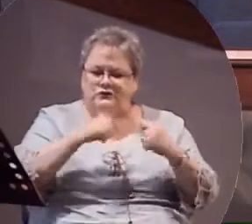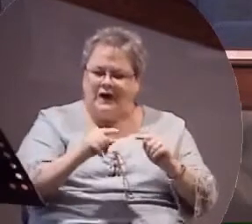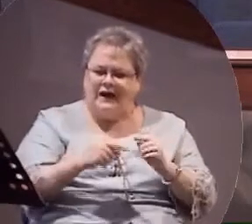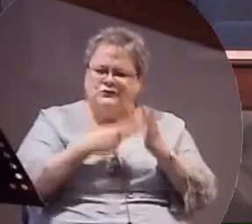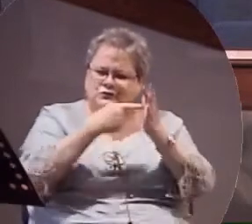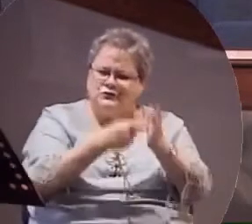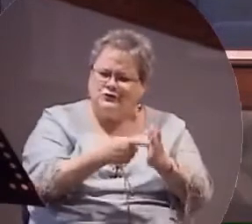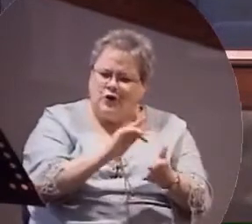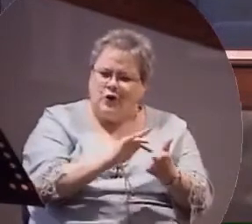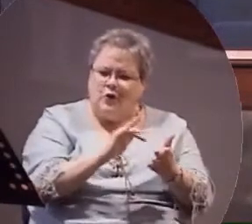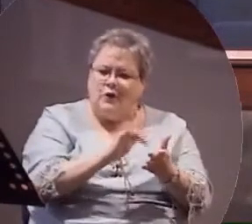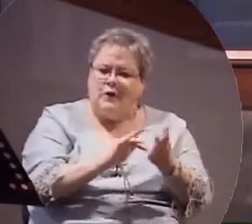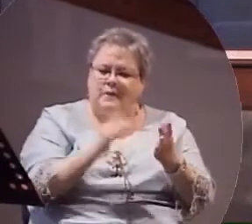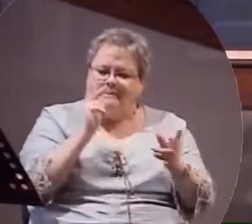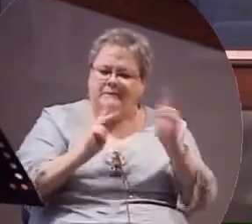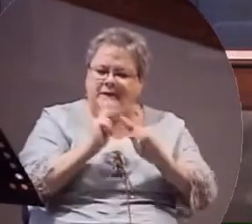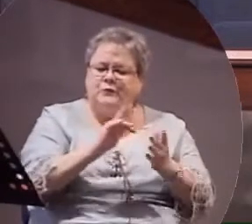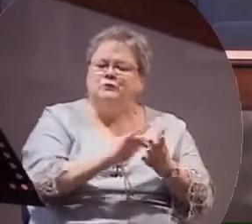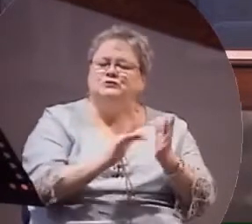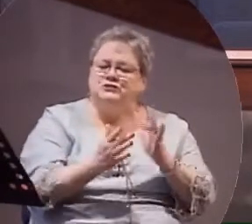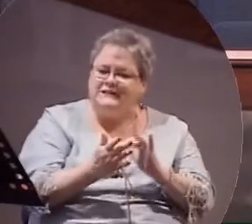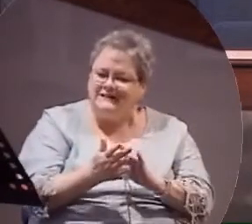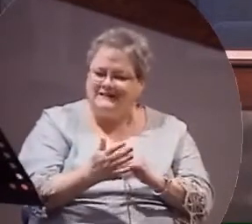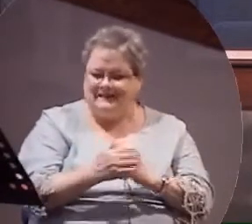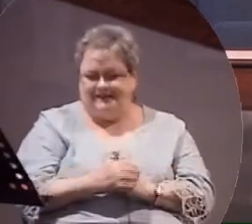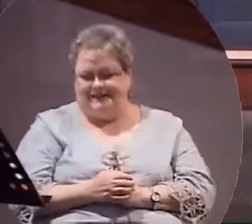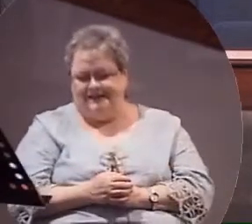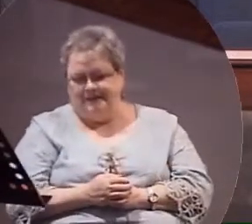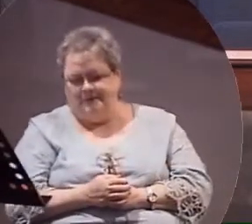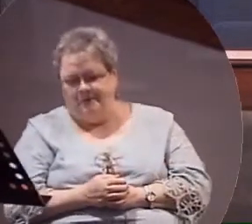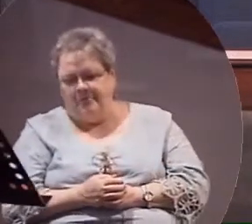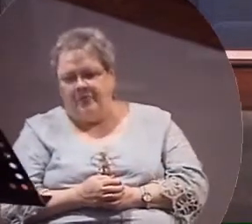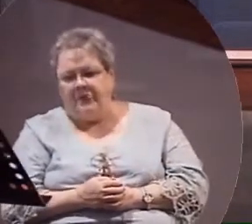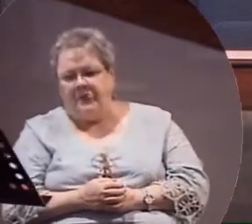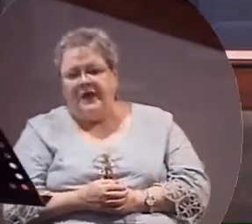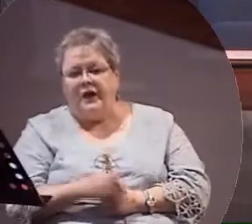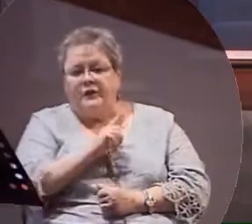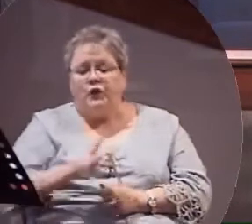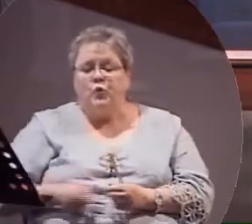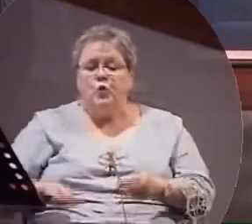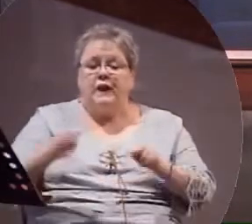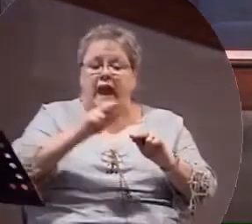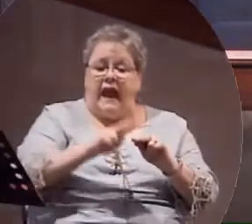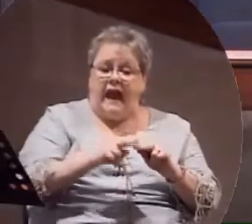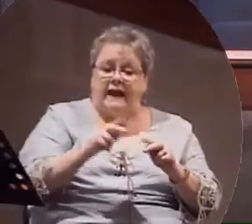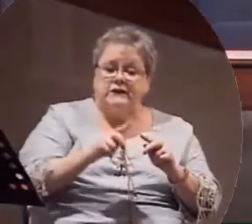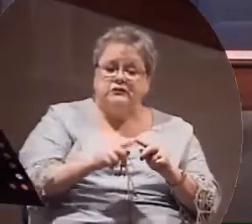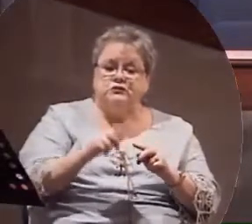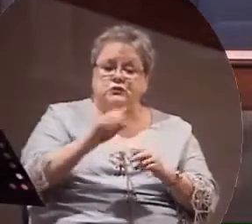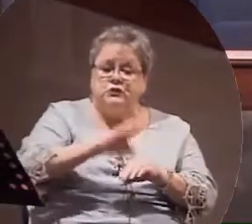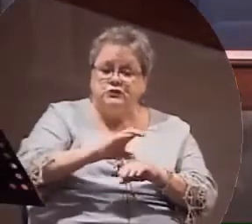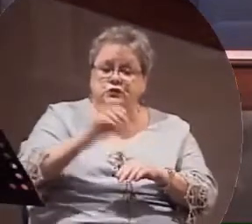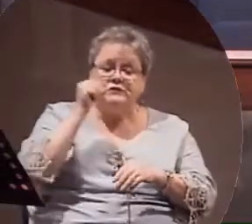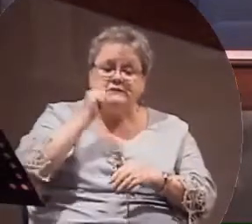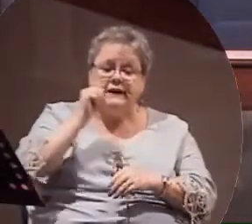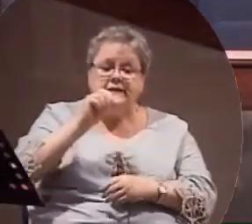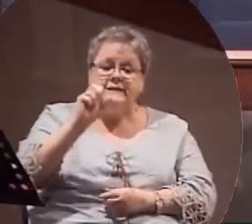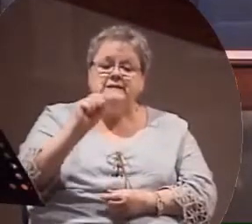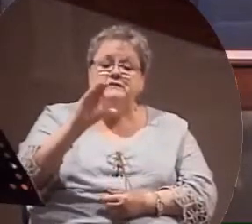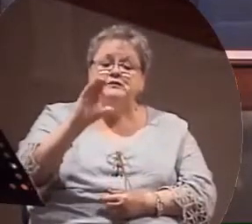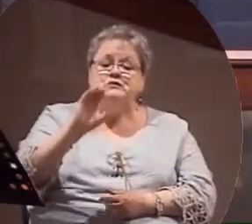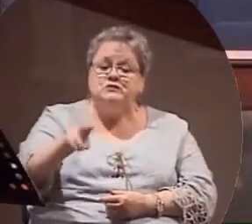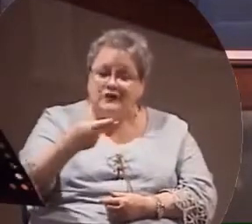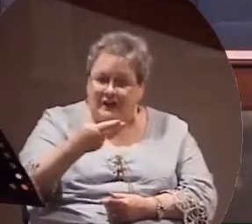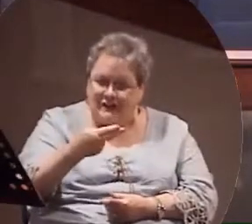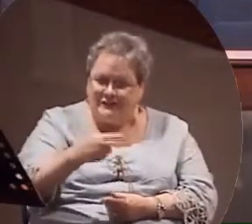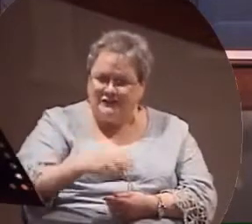Such got saved. The Bible said the Lord added to the church daily. Such. And then let